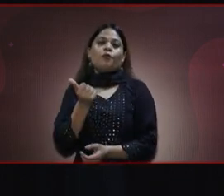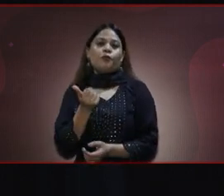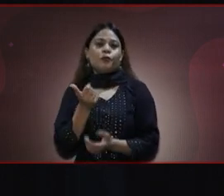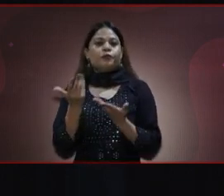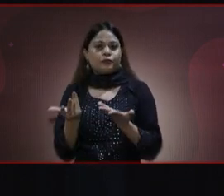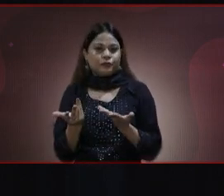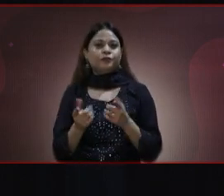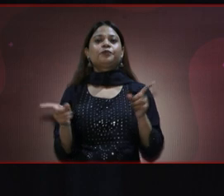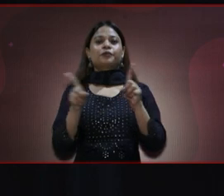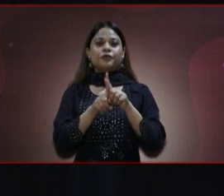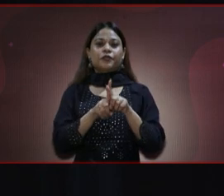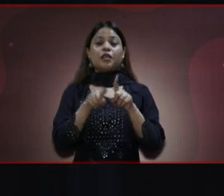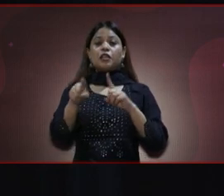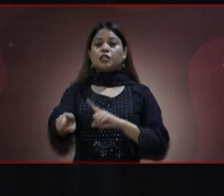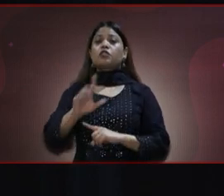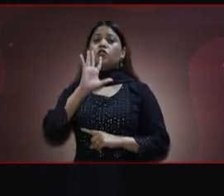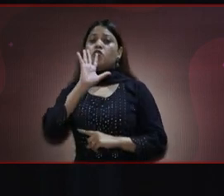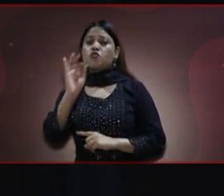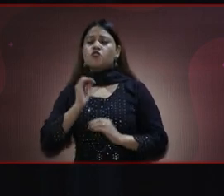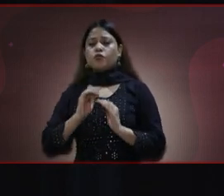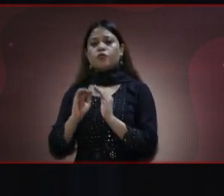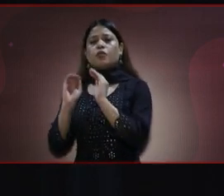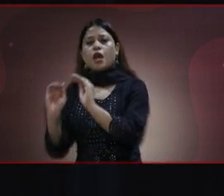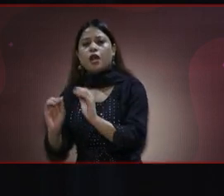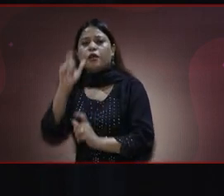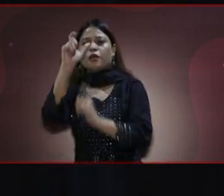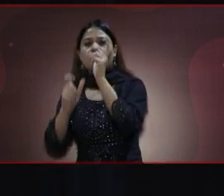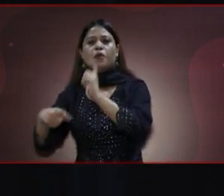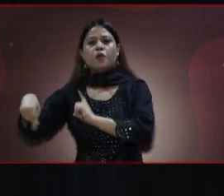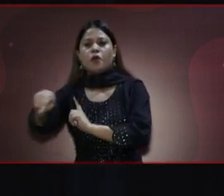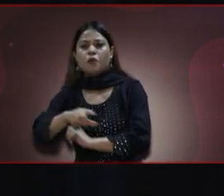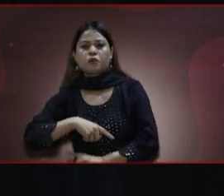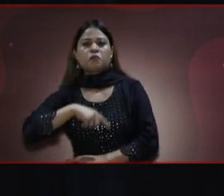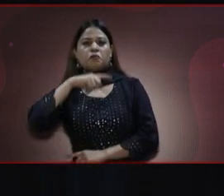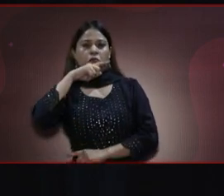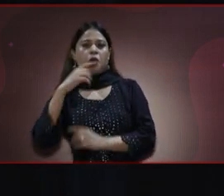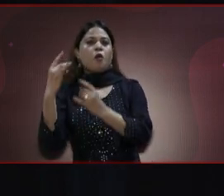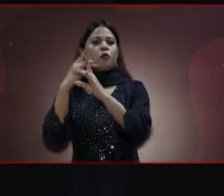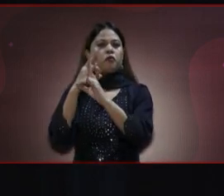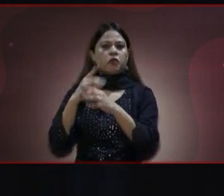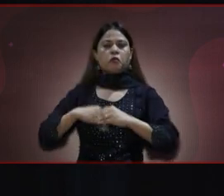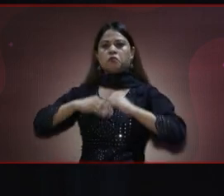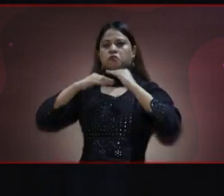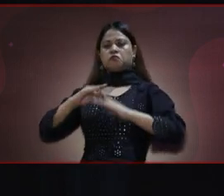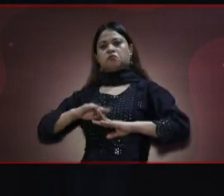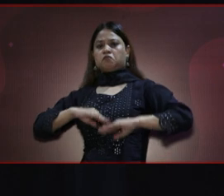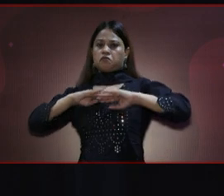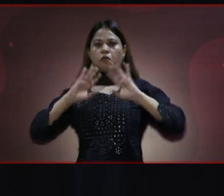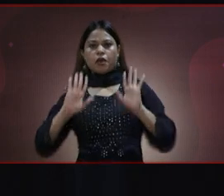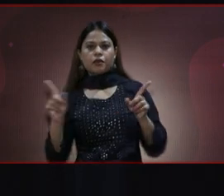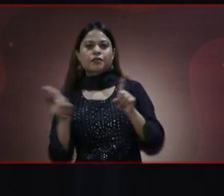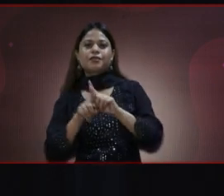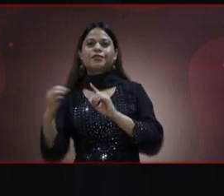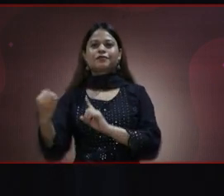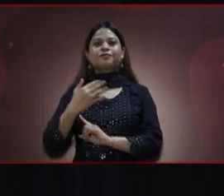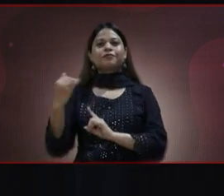Amazon's unwavering commitment to customer satisfaction. We are confident this partnership will make a meaningful impact